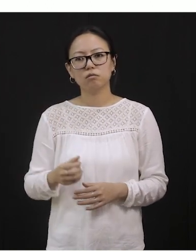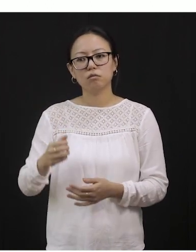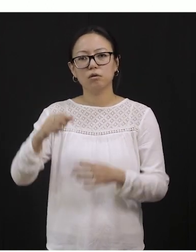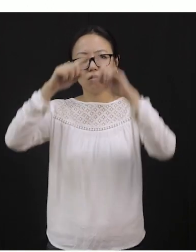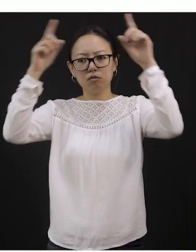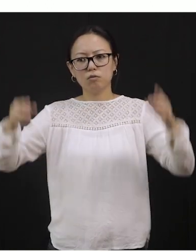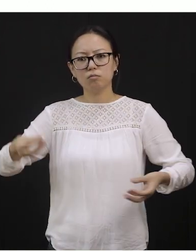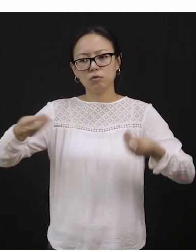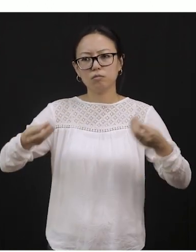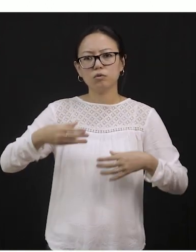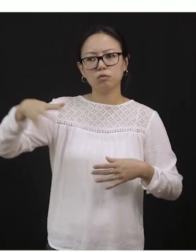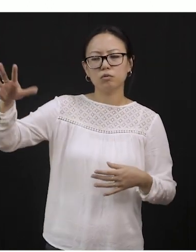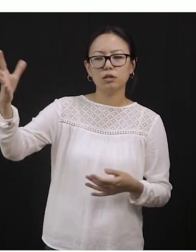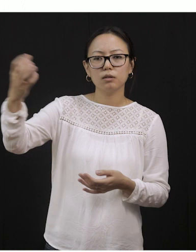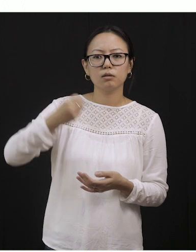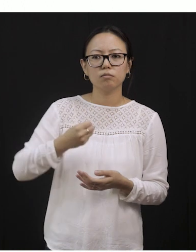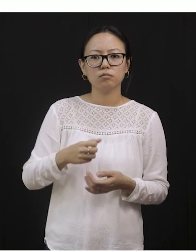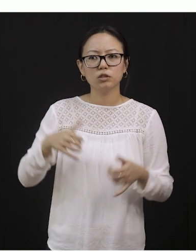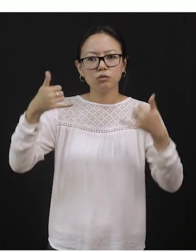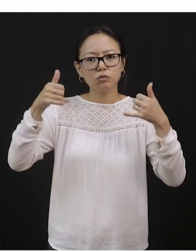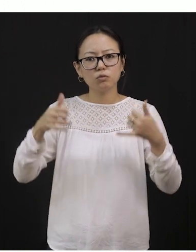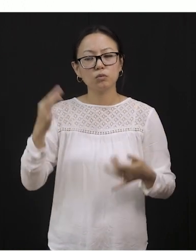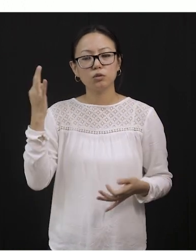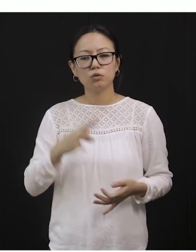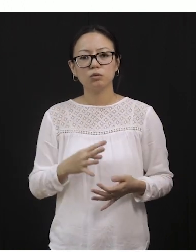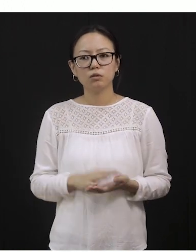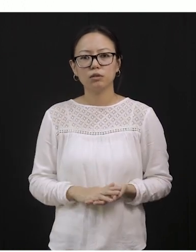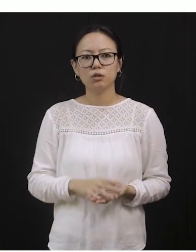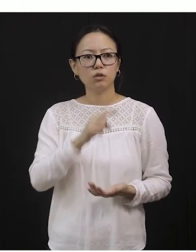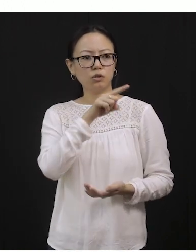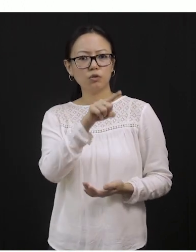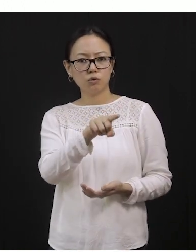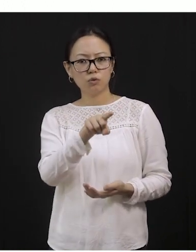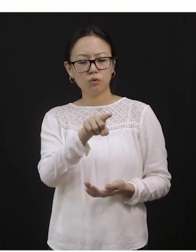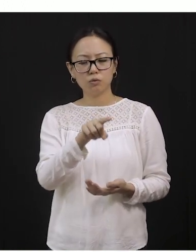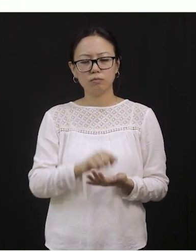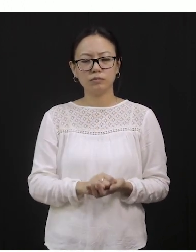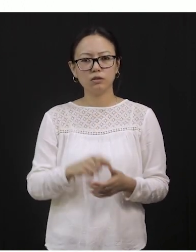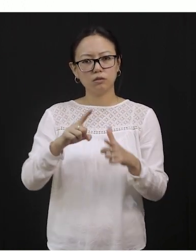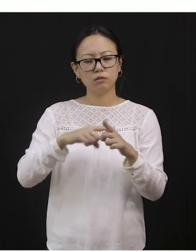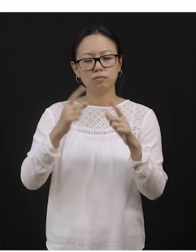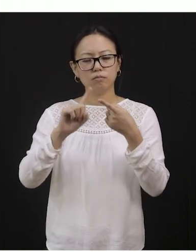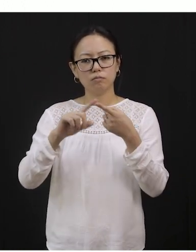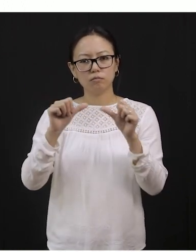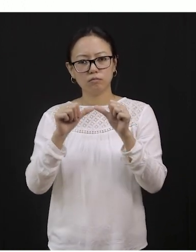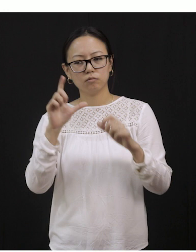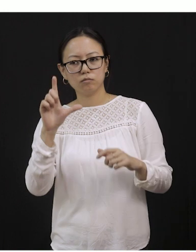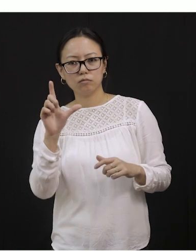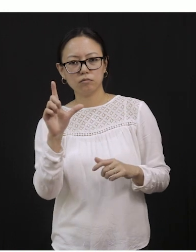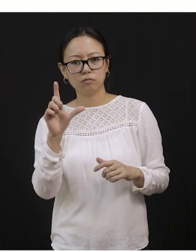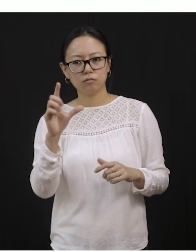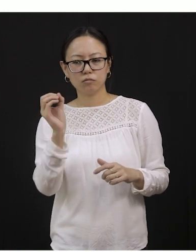your siblings. In fact, you should be happy for them. All right. So the second takeaway lesson that I learned is not to